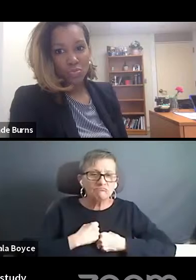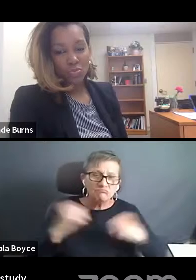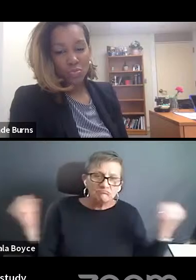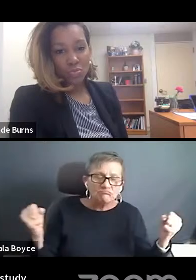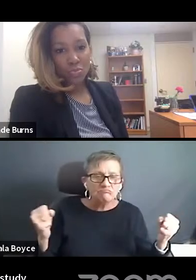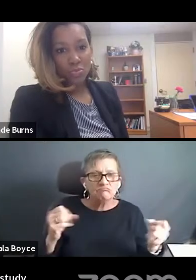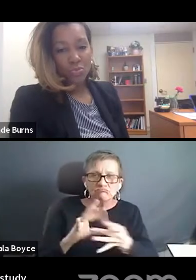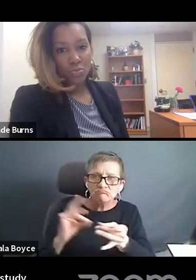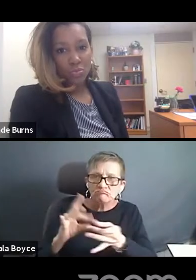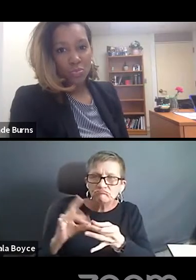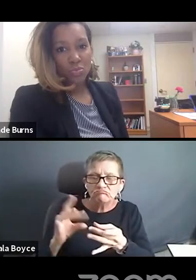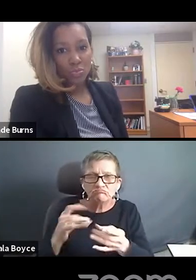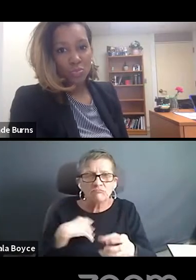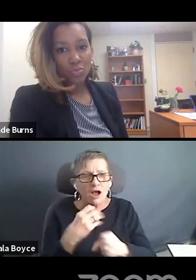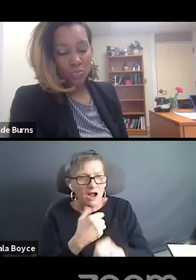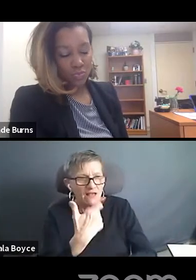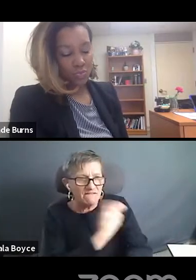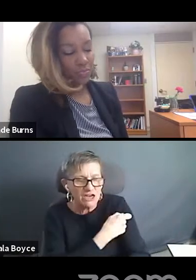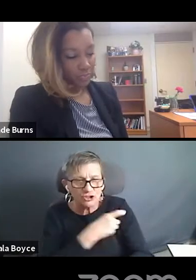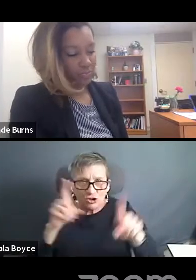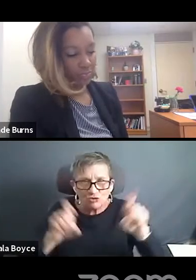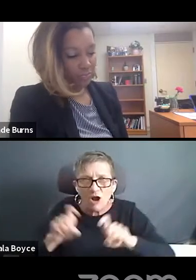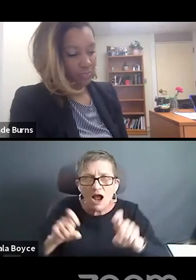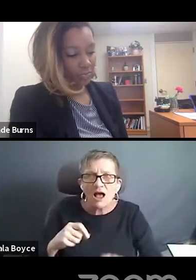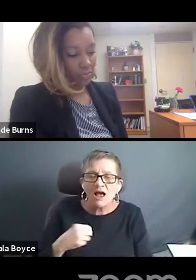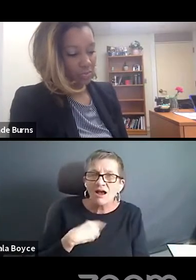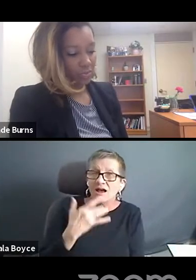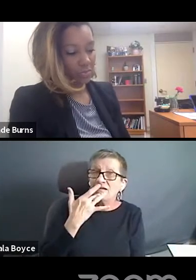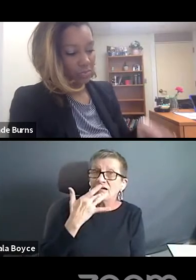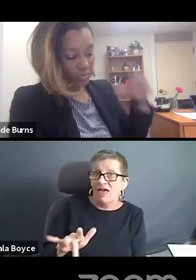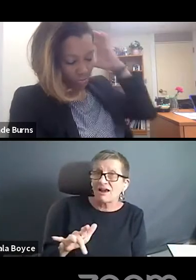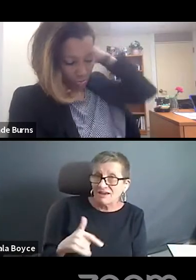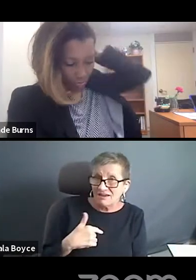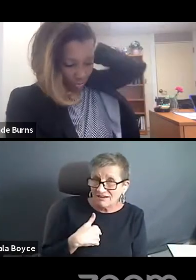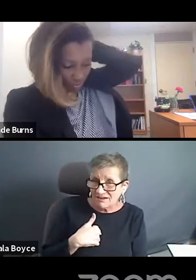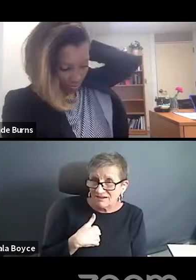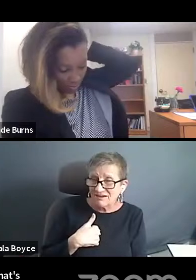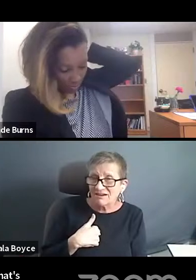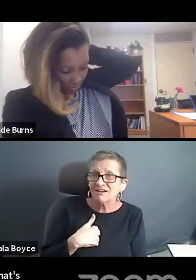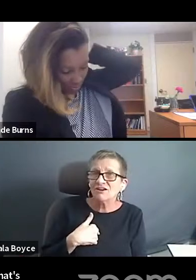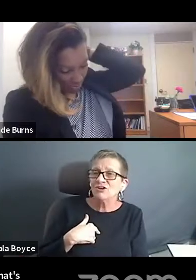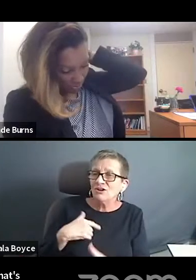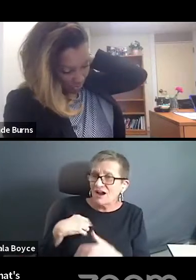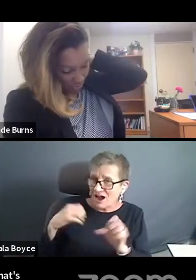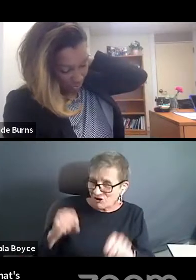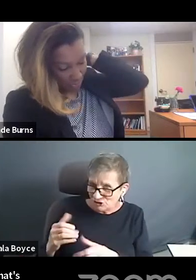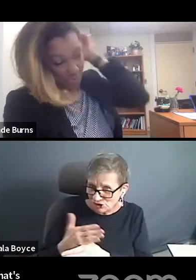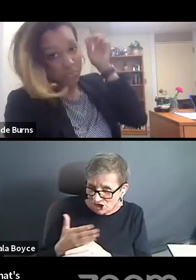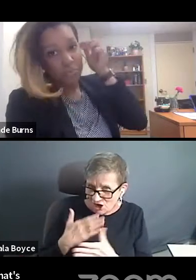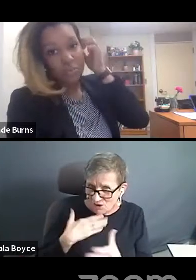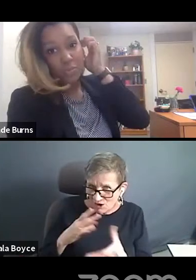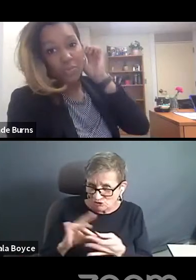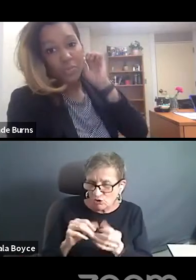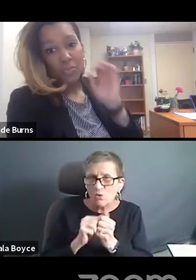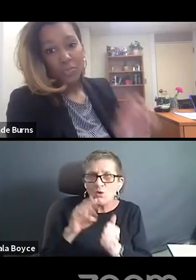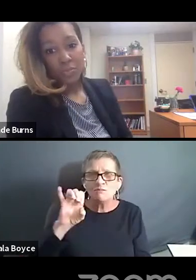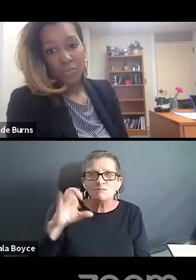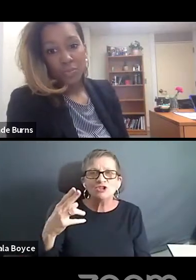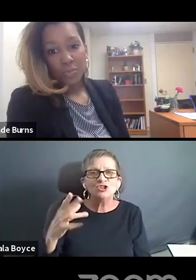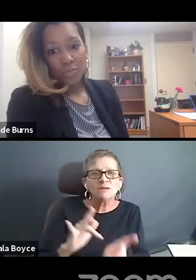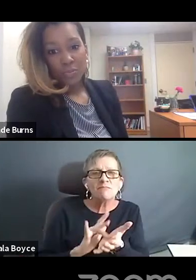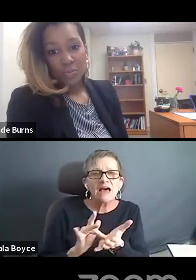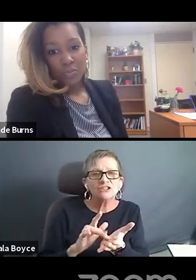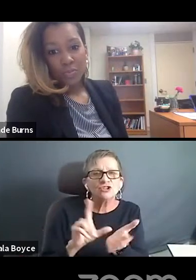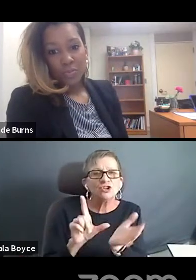the vaccine trial. I have the good fortune to, you know, share my story with Michigan Medicine's newsletter to